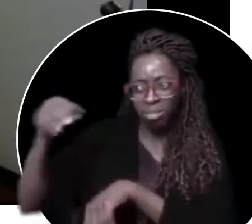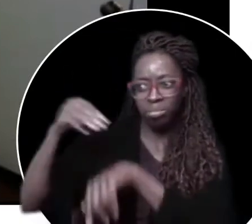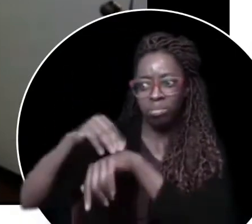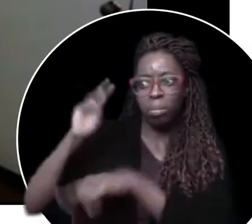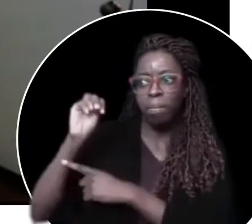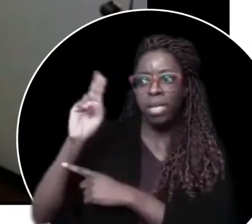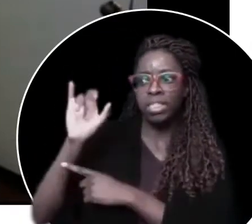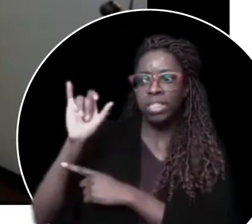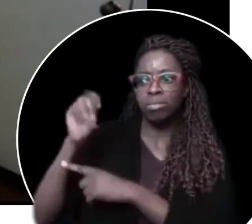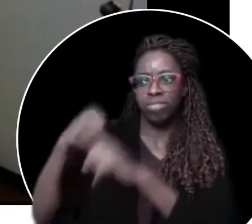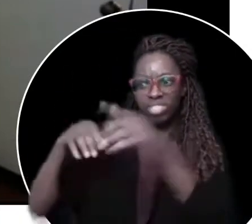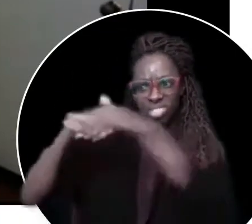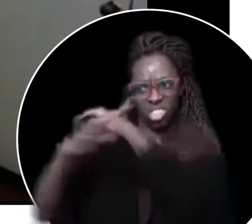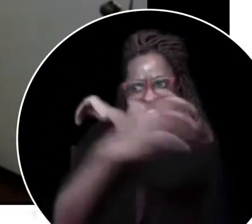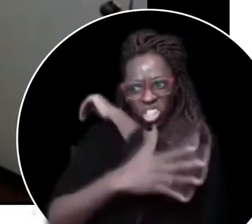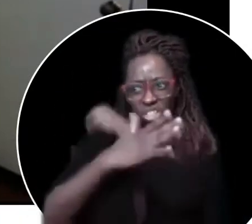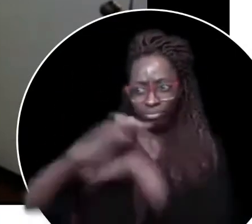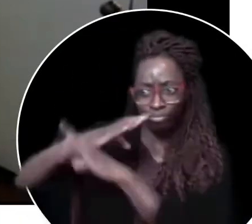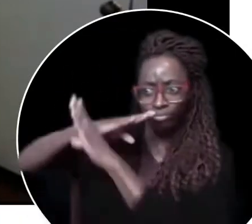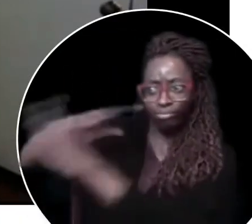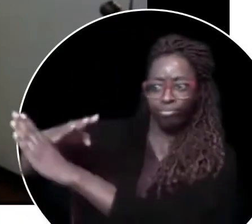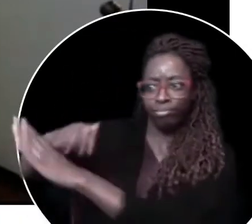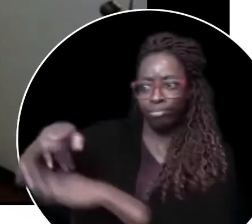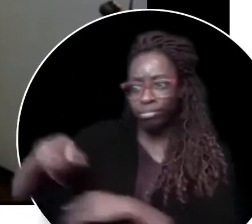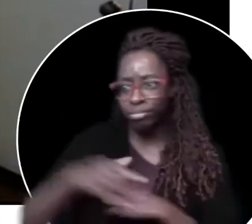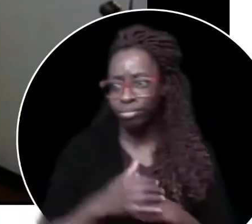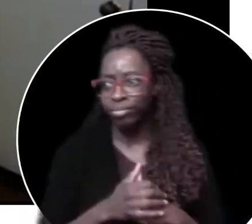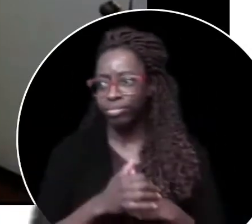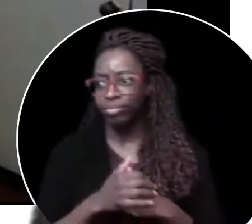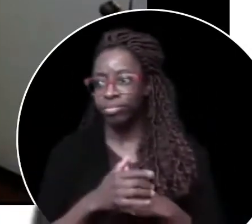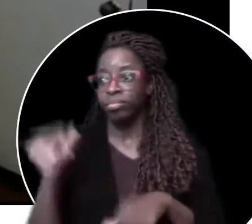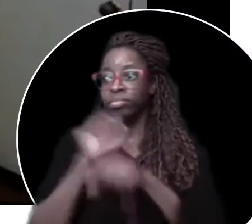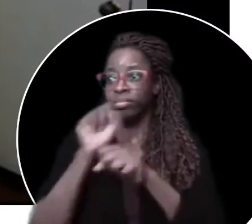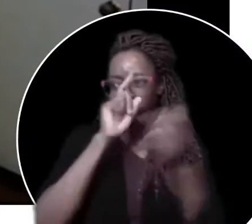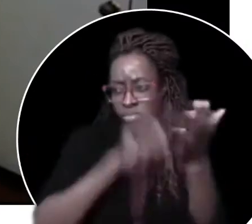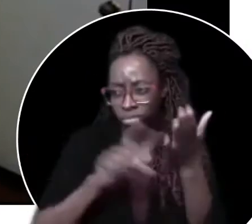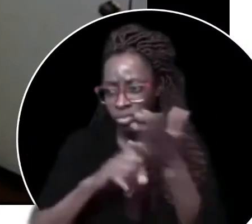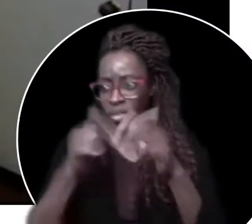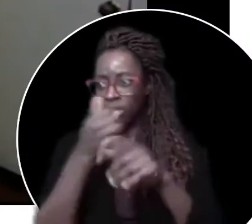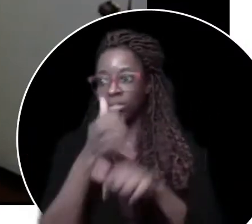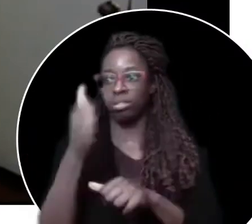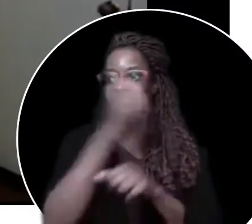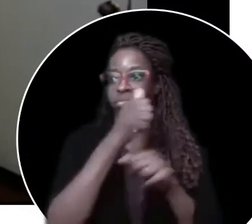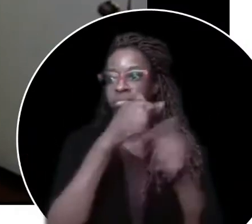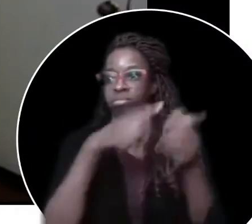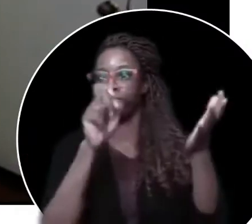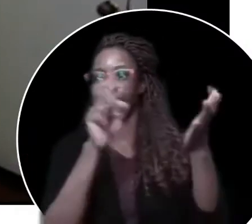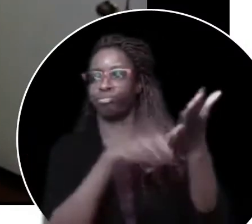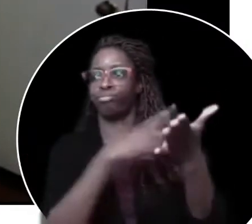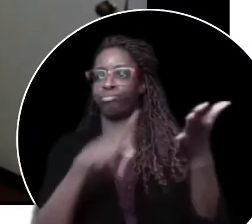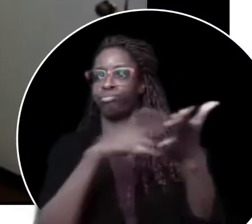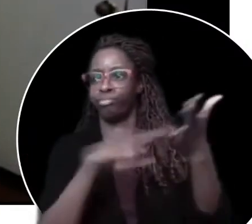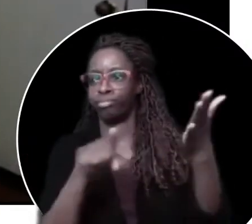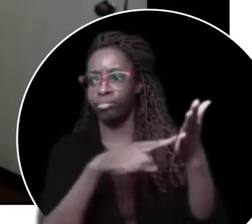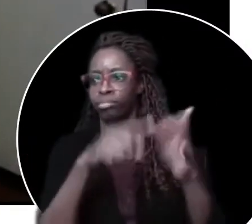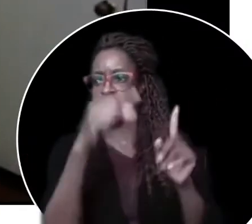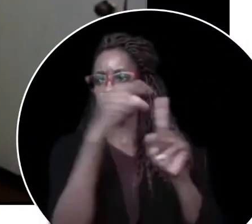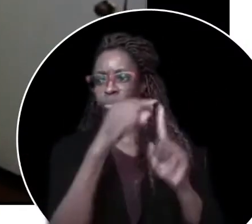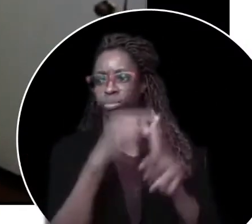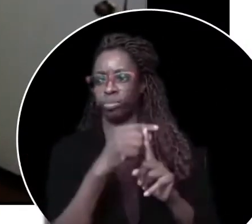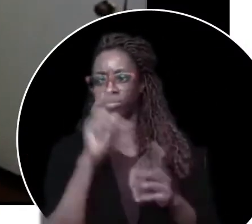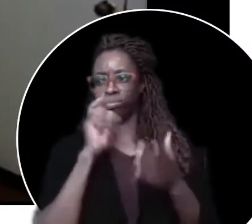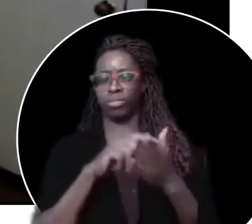feminism, the calling for increased criminal enforcement, punishment, and imprisonment in response to